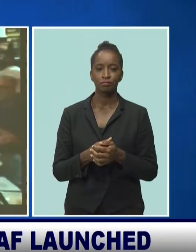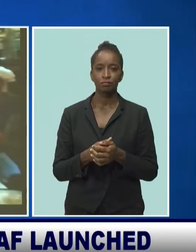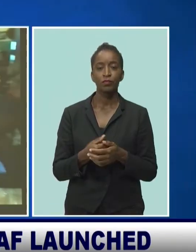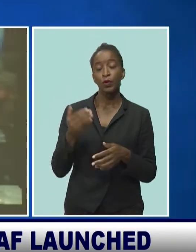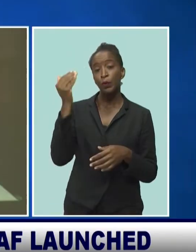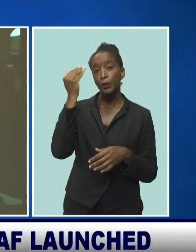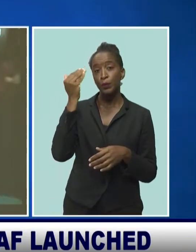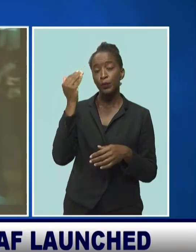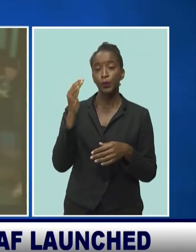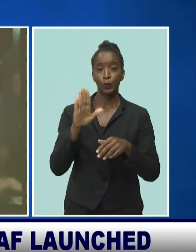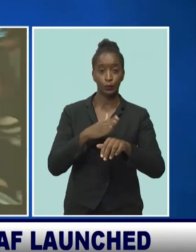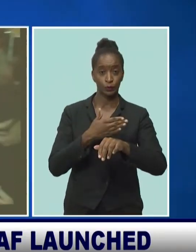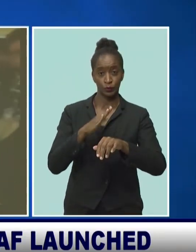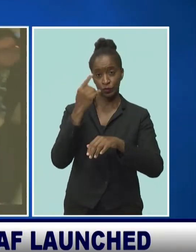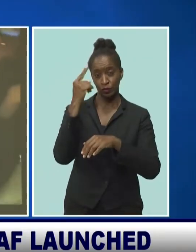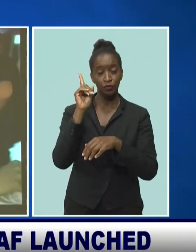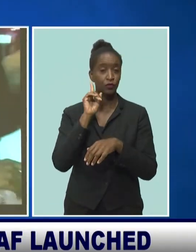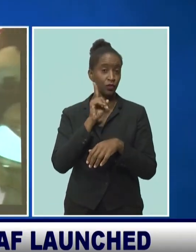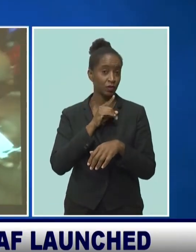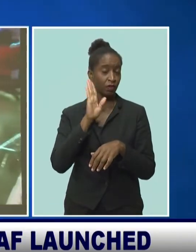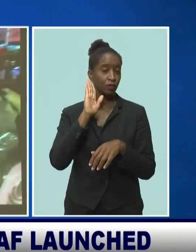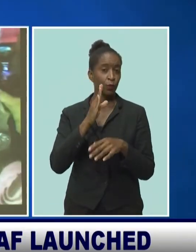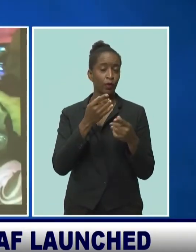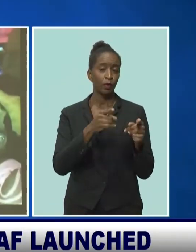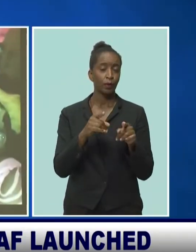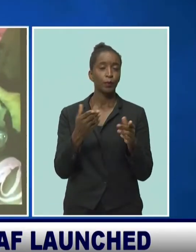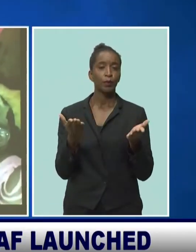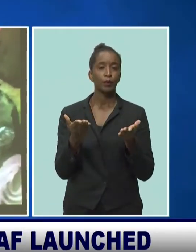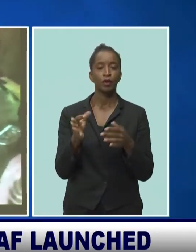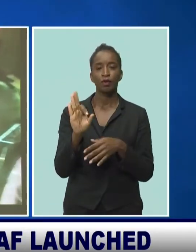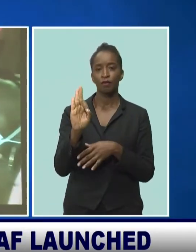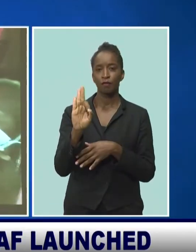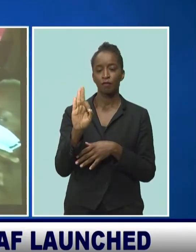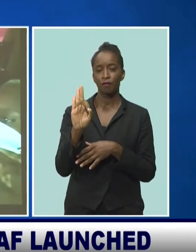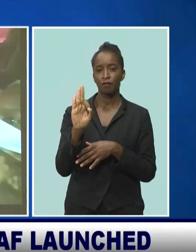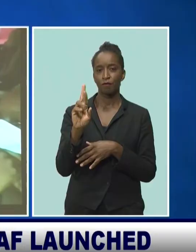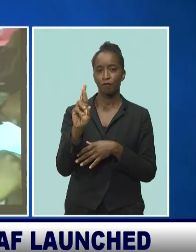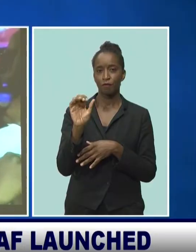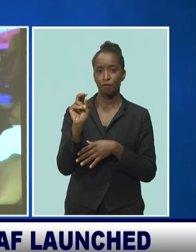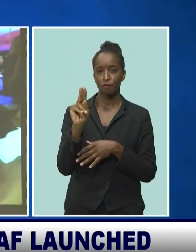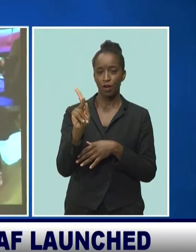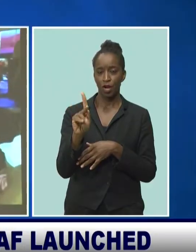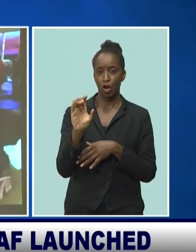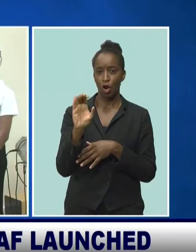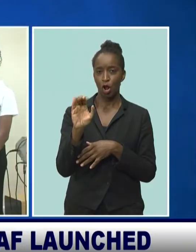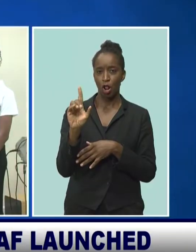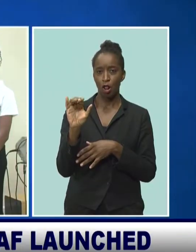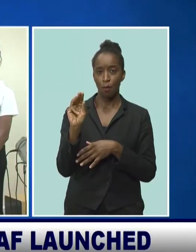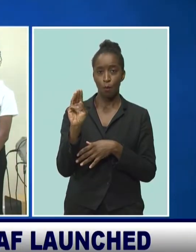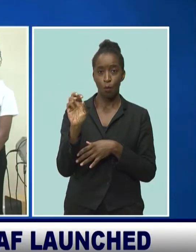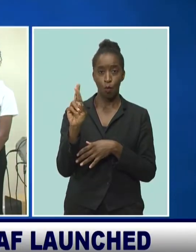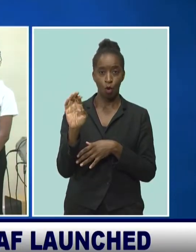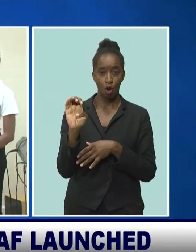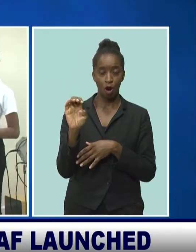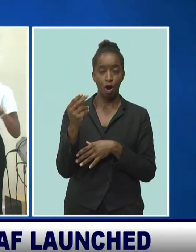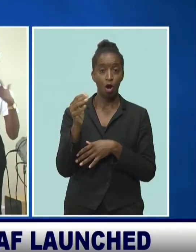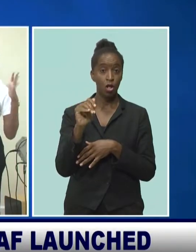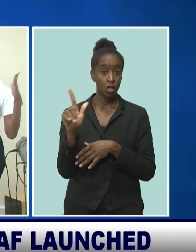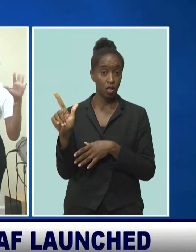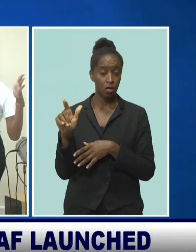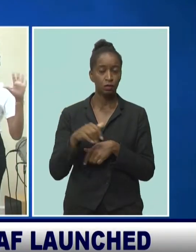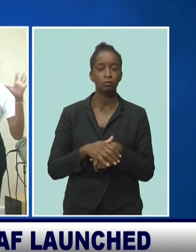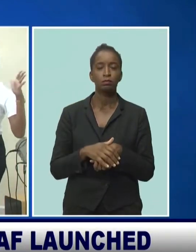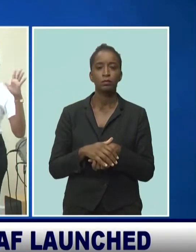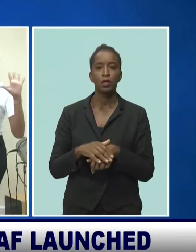Collimore Hall. Speaking at the Council for the Disabled, the Minister of People Empowerment and Elder Affairs, Kirk Humphrey, said he believes much